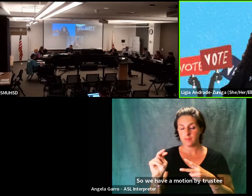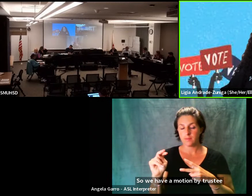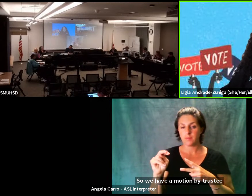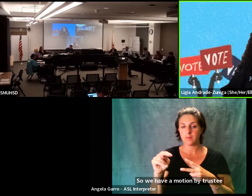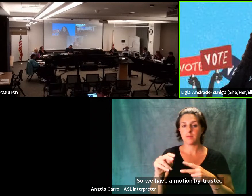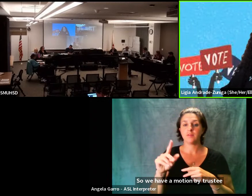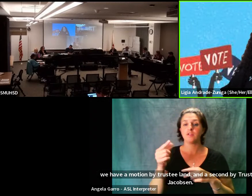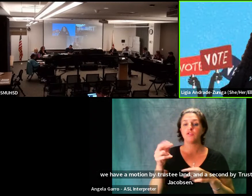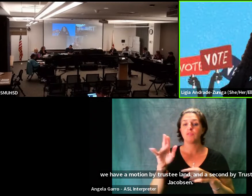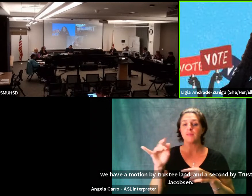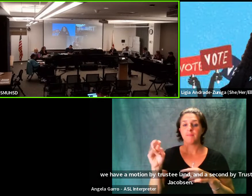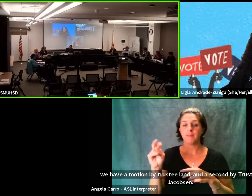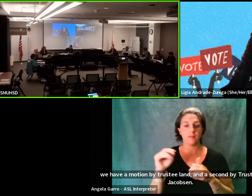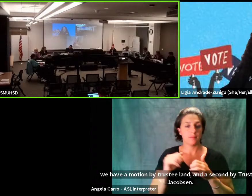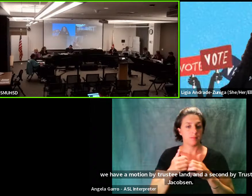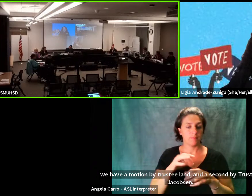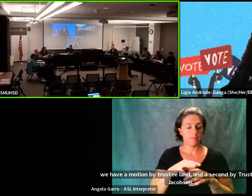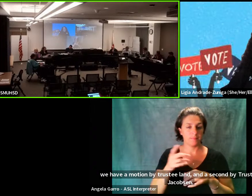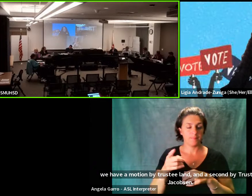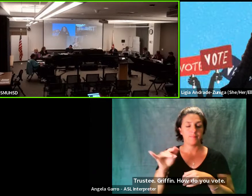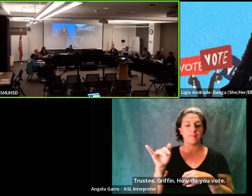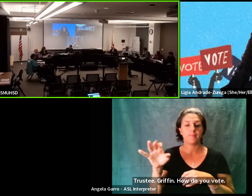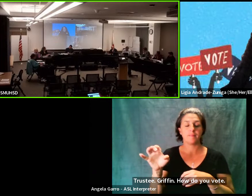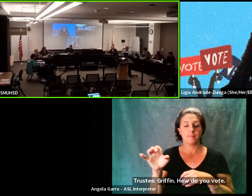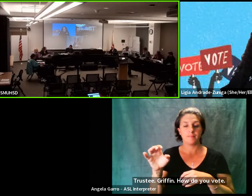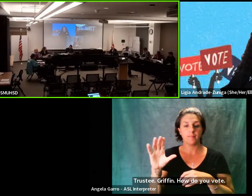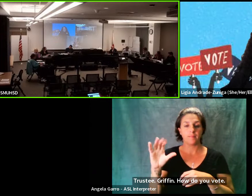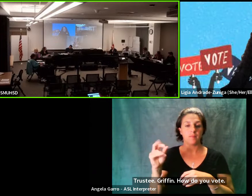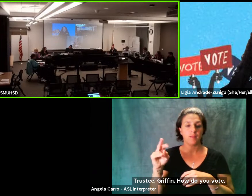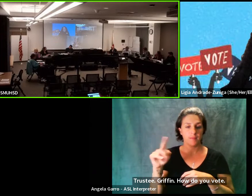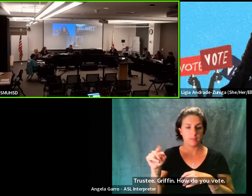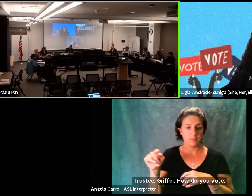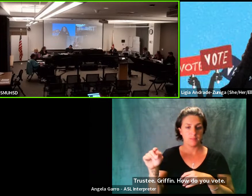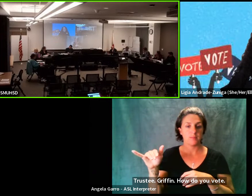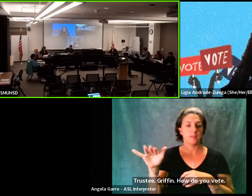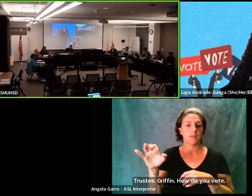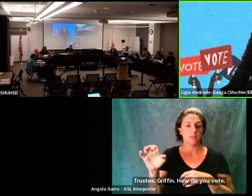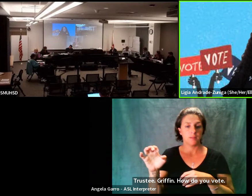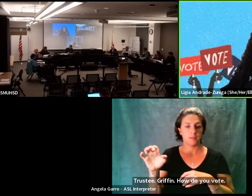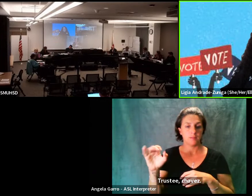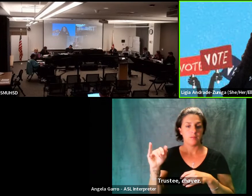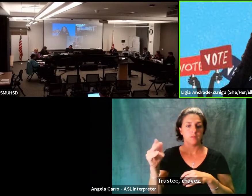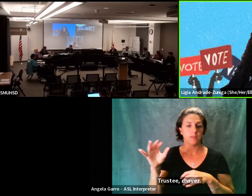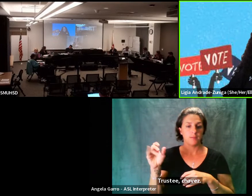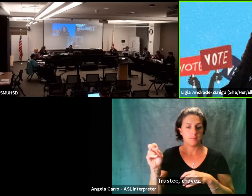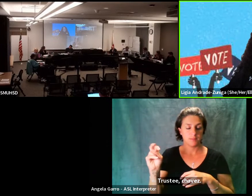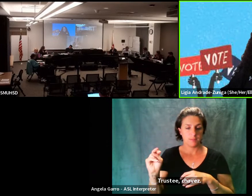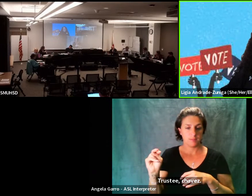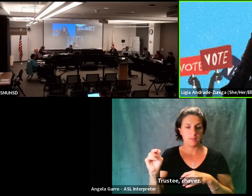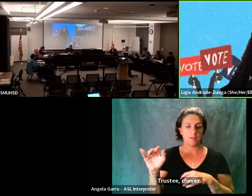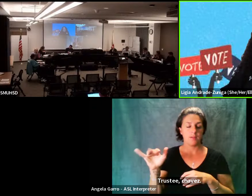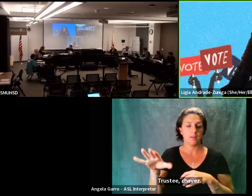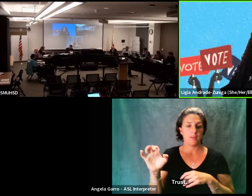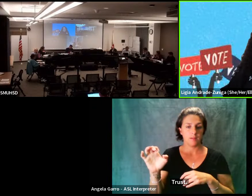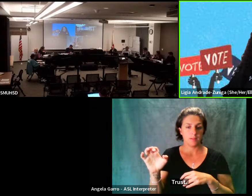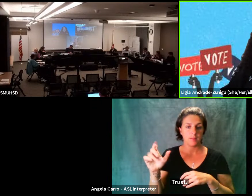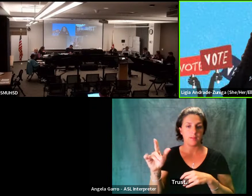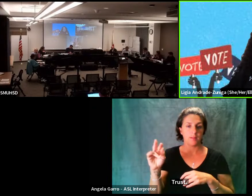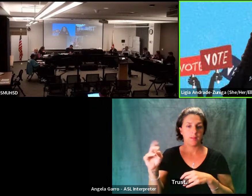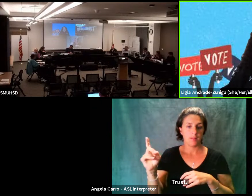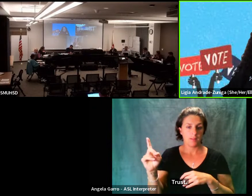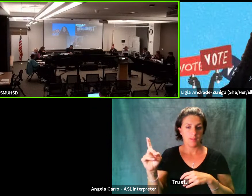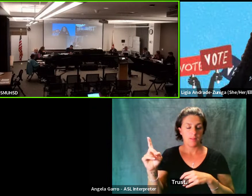Griffin, how do you vote? Aye. Trustee Chavez, Aye. trustee Jacobson, Aye. trustee